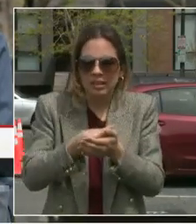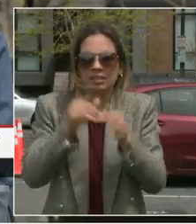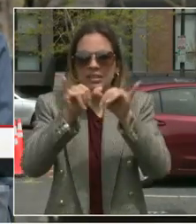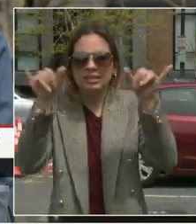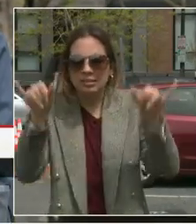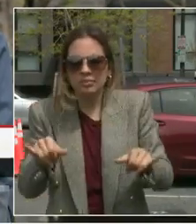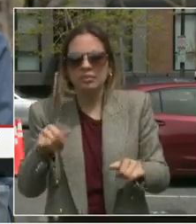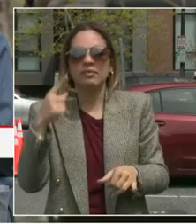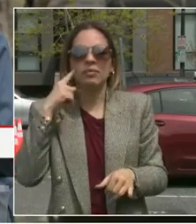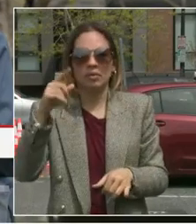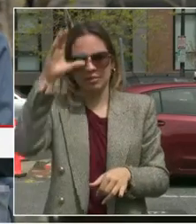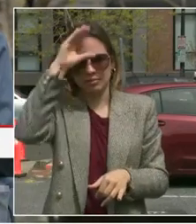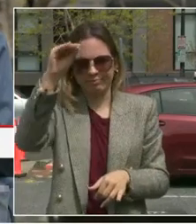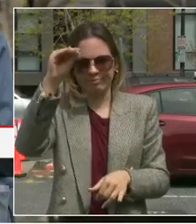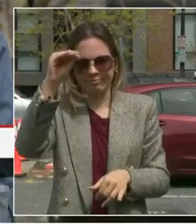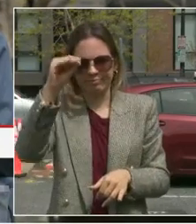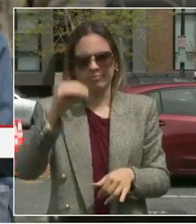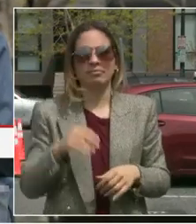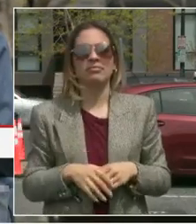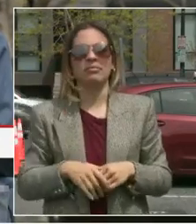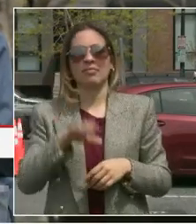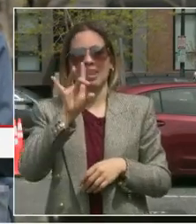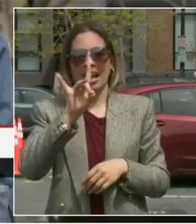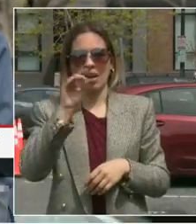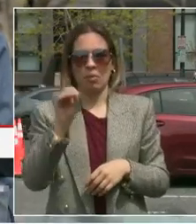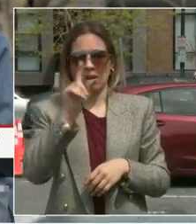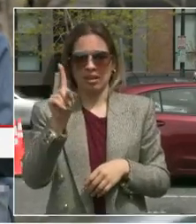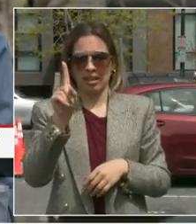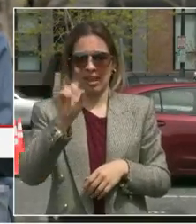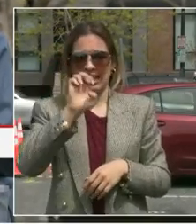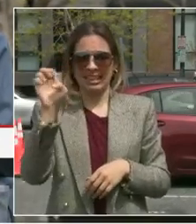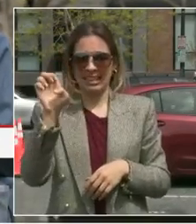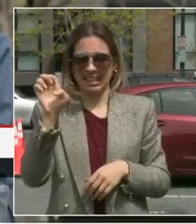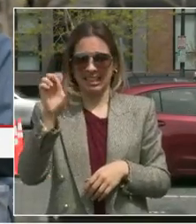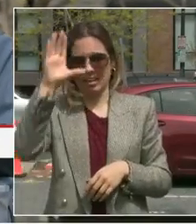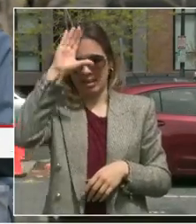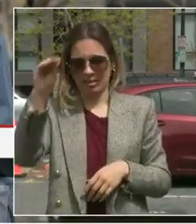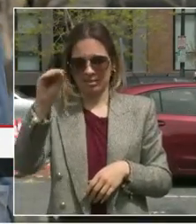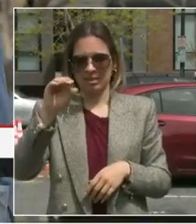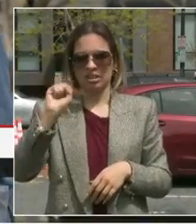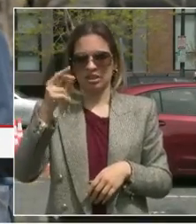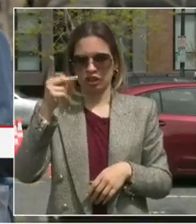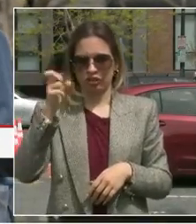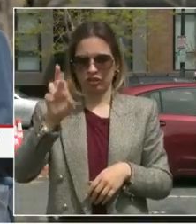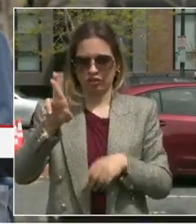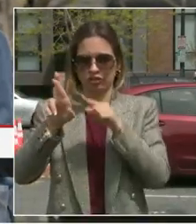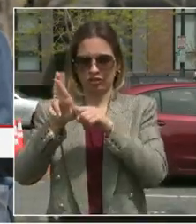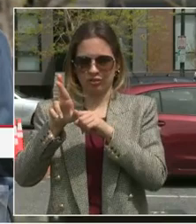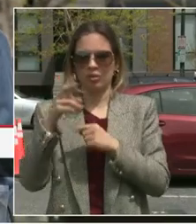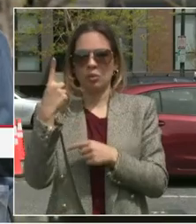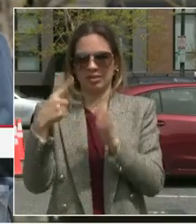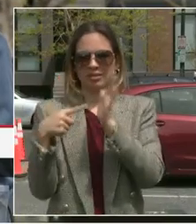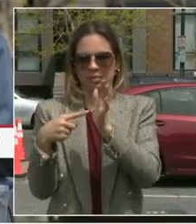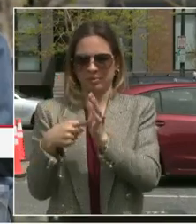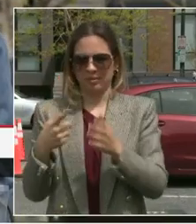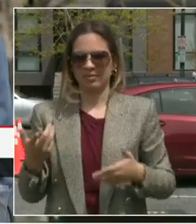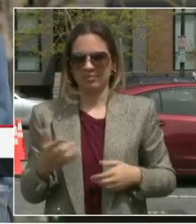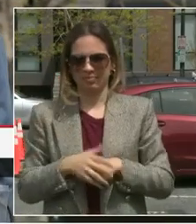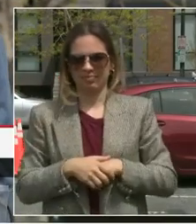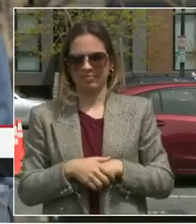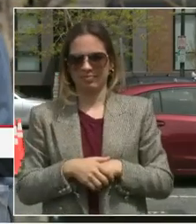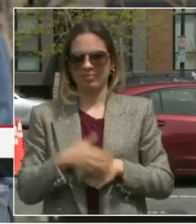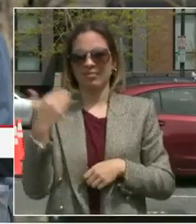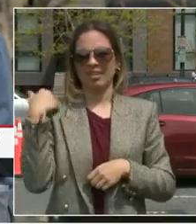men. And that 801 East Men's Shelter is an example. Next question. Last time I talked to you, we were at